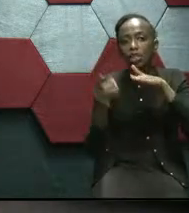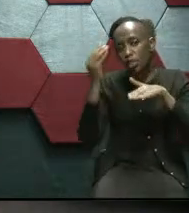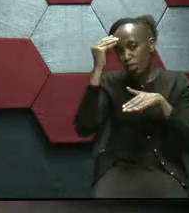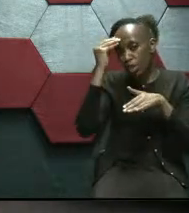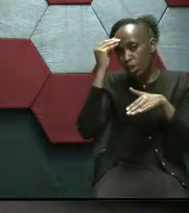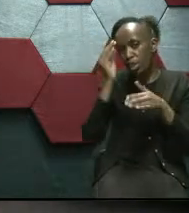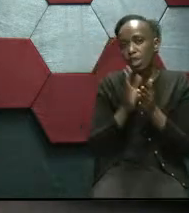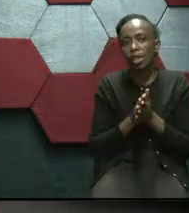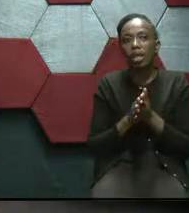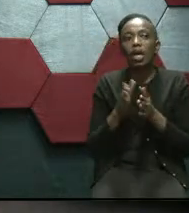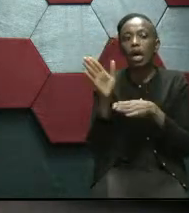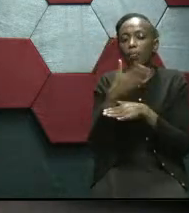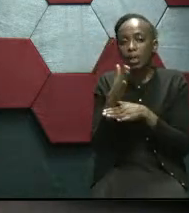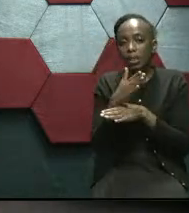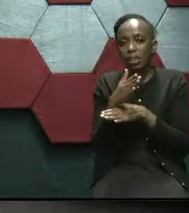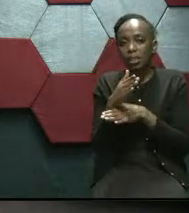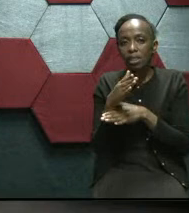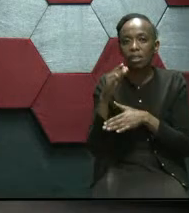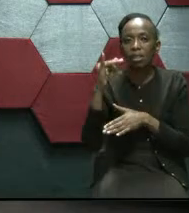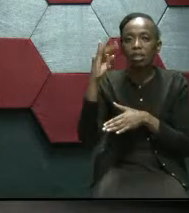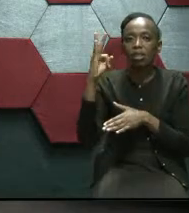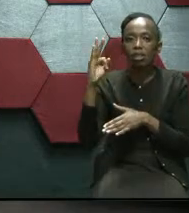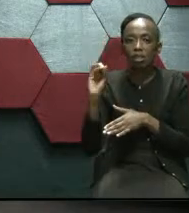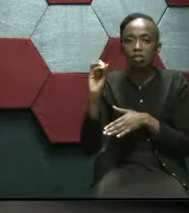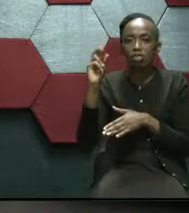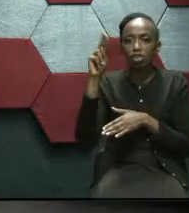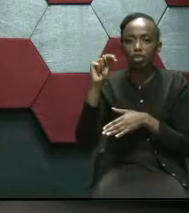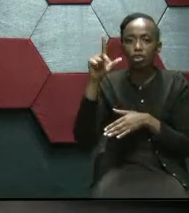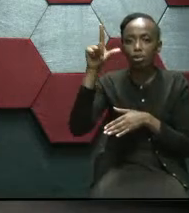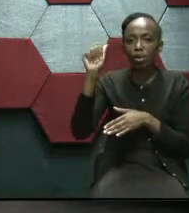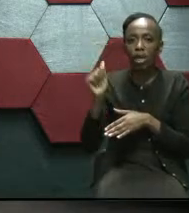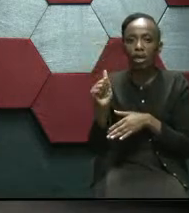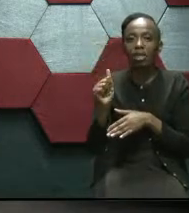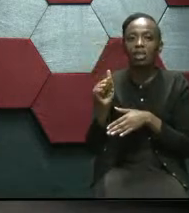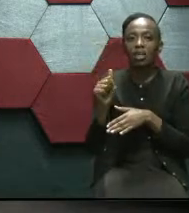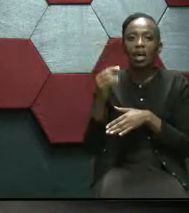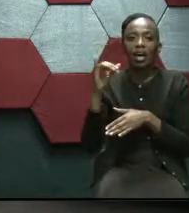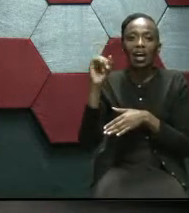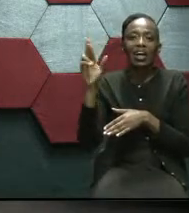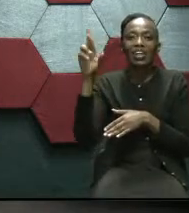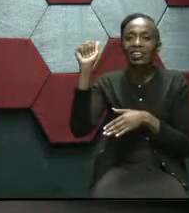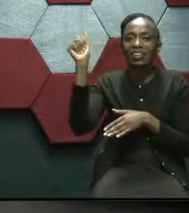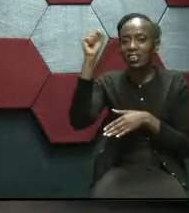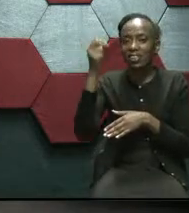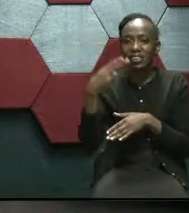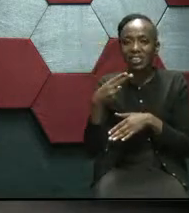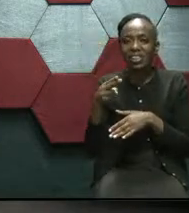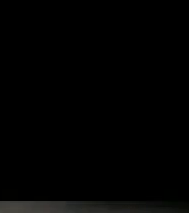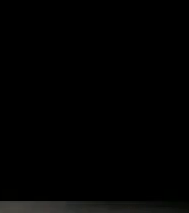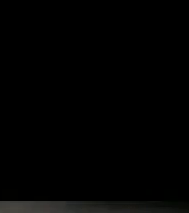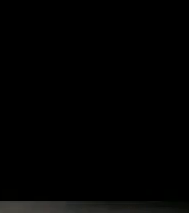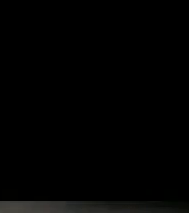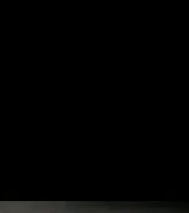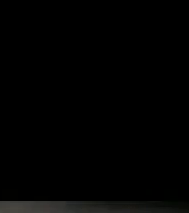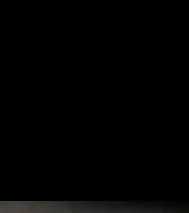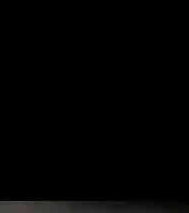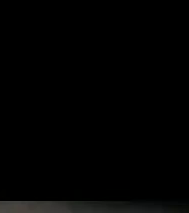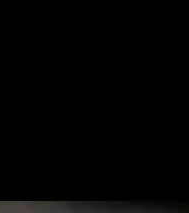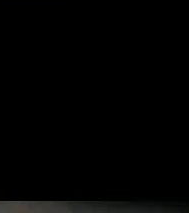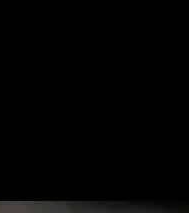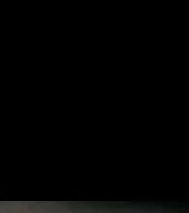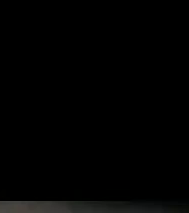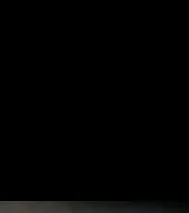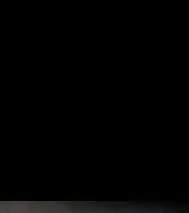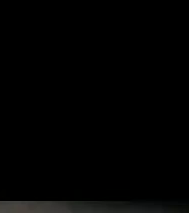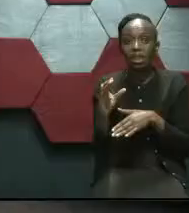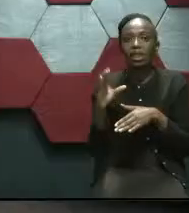Education, Ambassador Fionnuala Quinlan, Irish Ambassador to Kenya, Nancy Macharia,